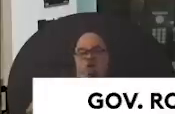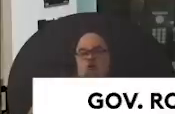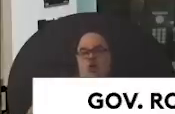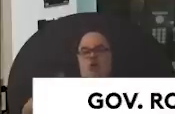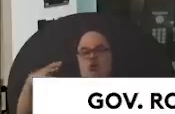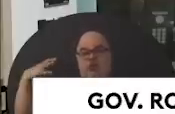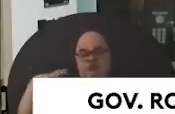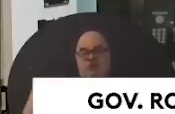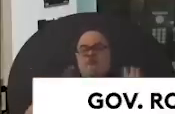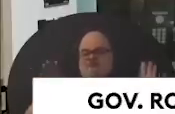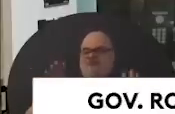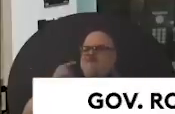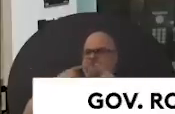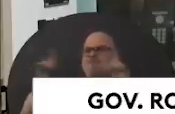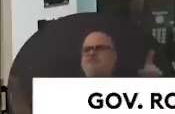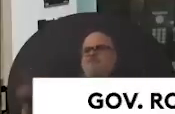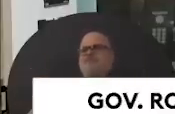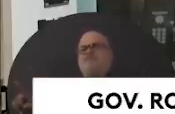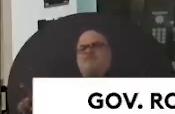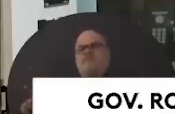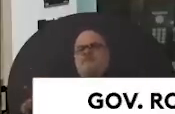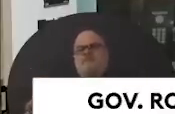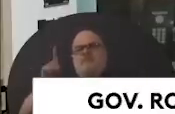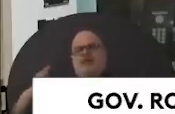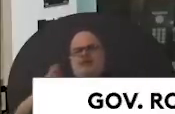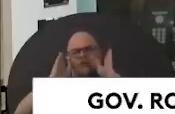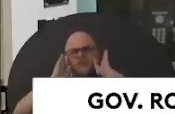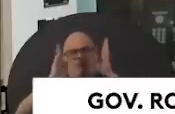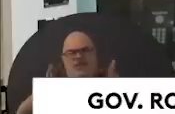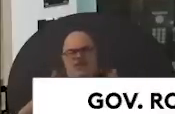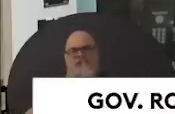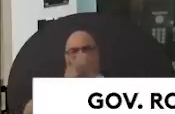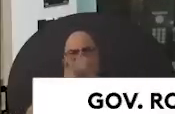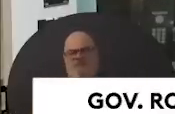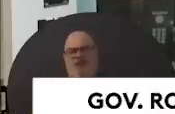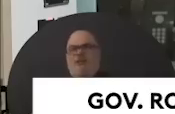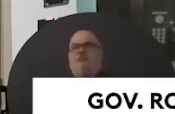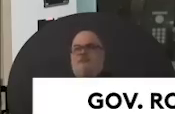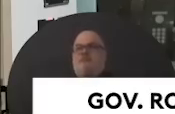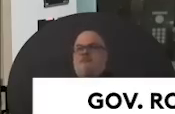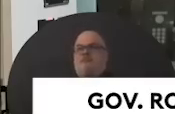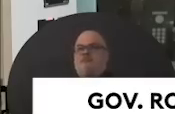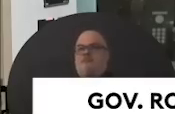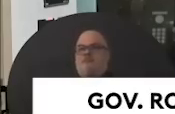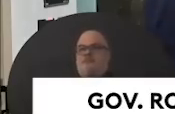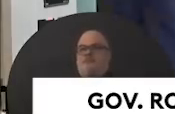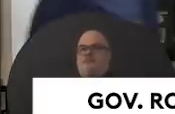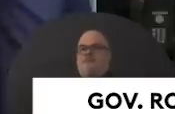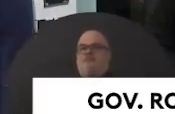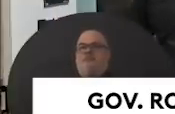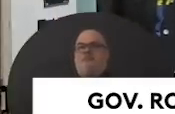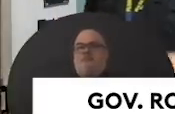there's hazard by remaining in that area. So we just want everybody to know that, and hopefully be able to make the best decisions for themselves and their families.